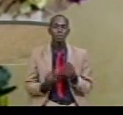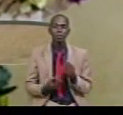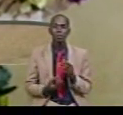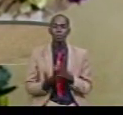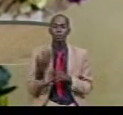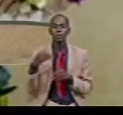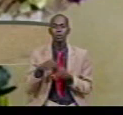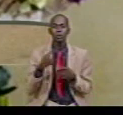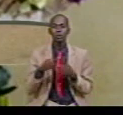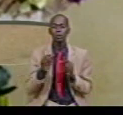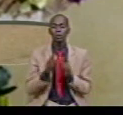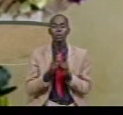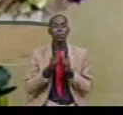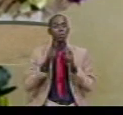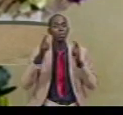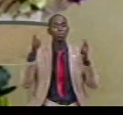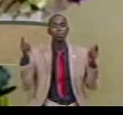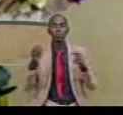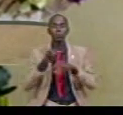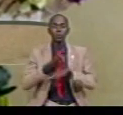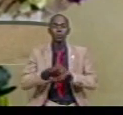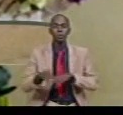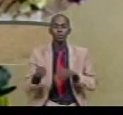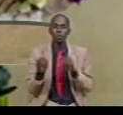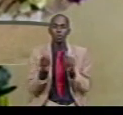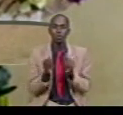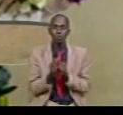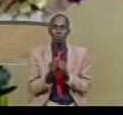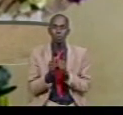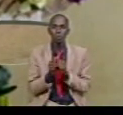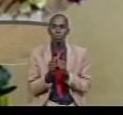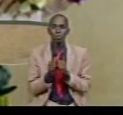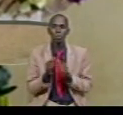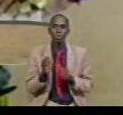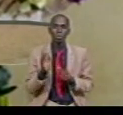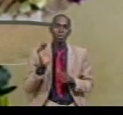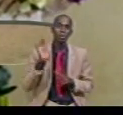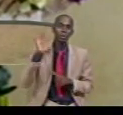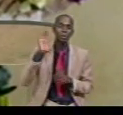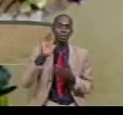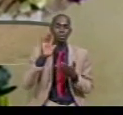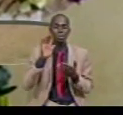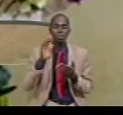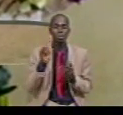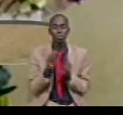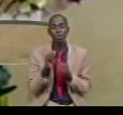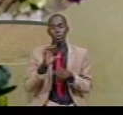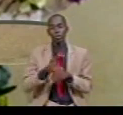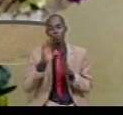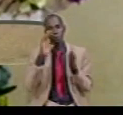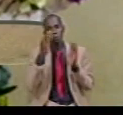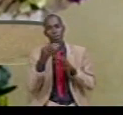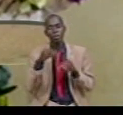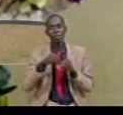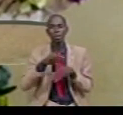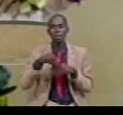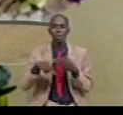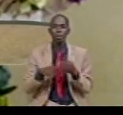ministry with its presence in about 150